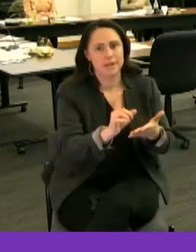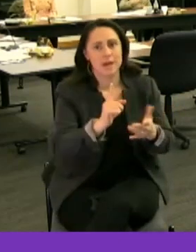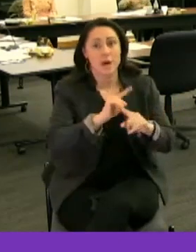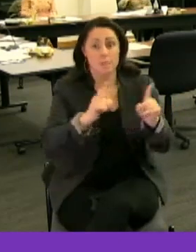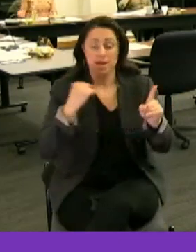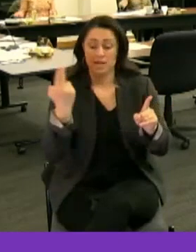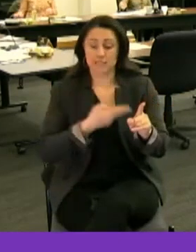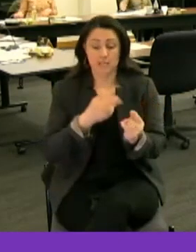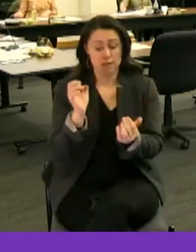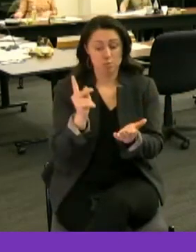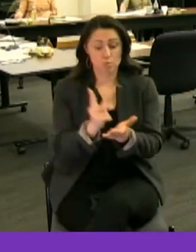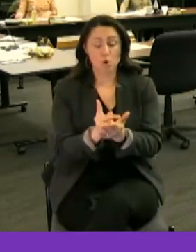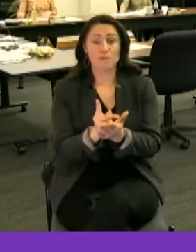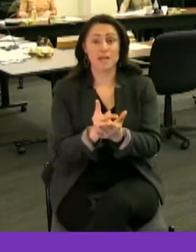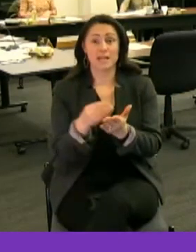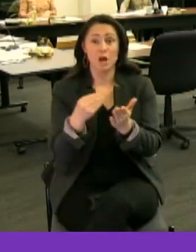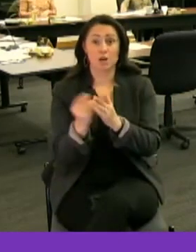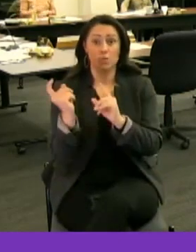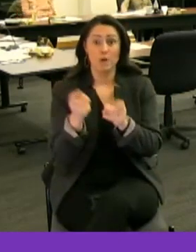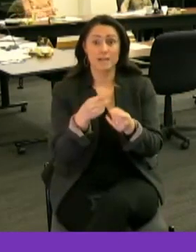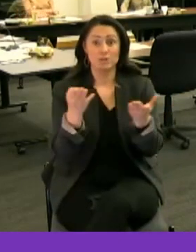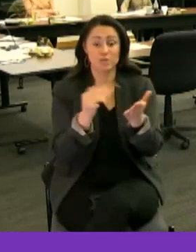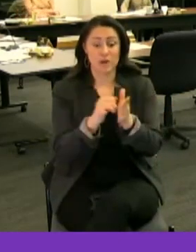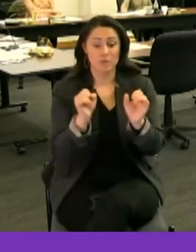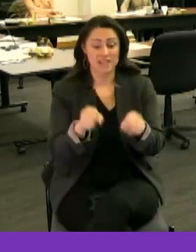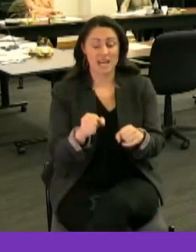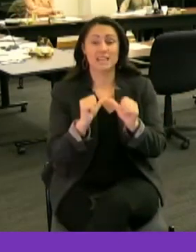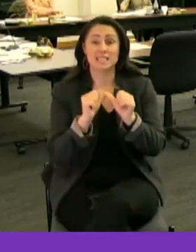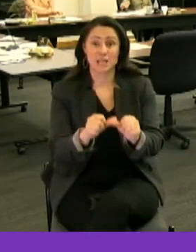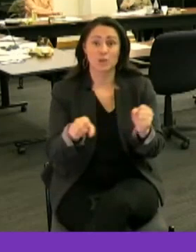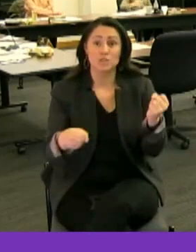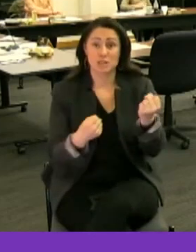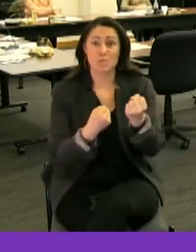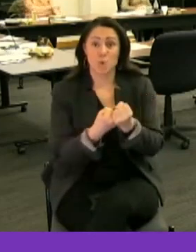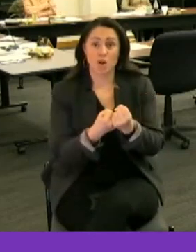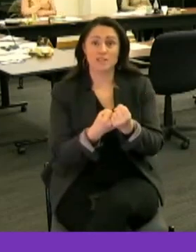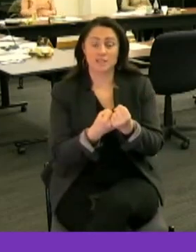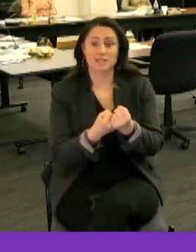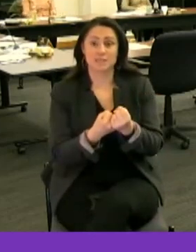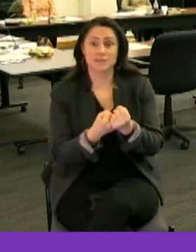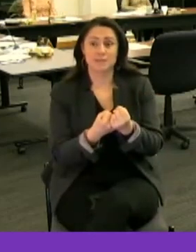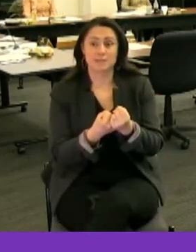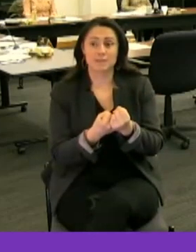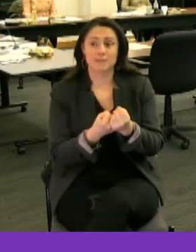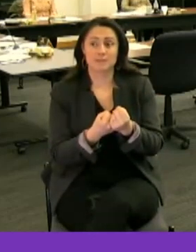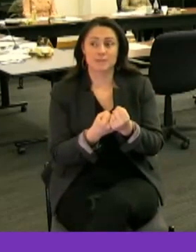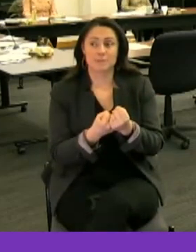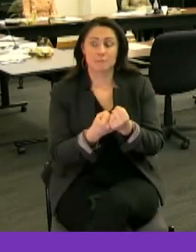approving a grant so that we can continue to support these